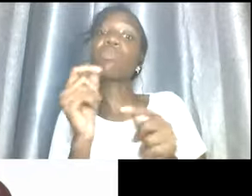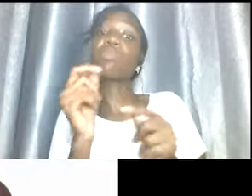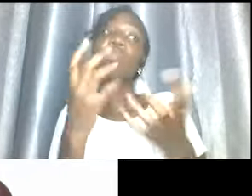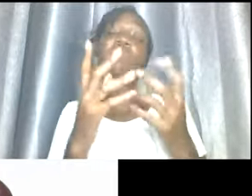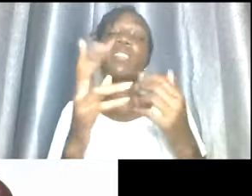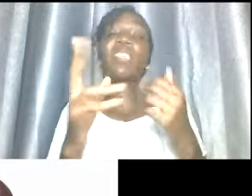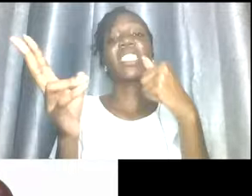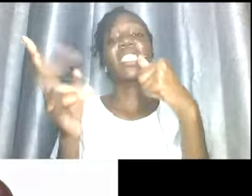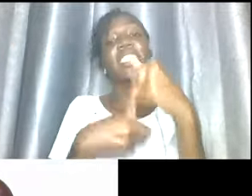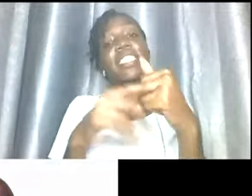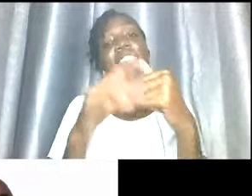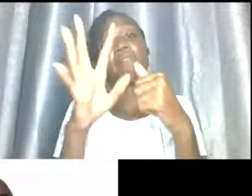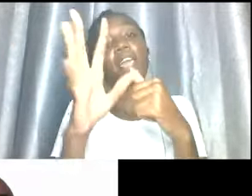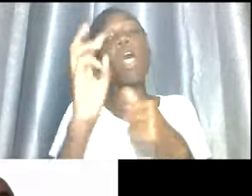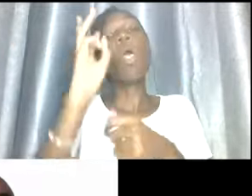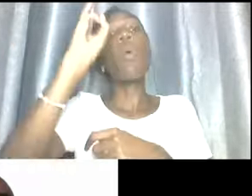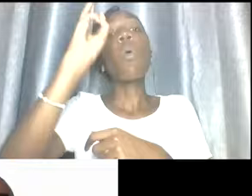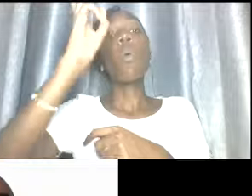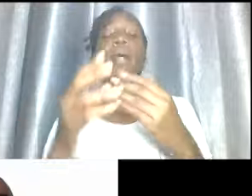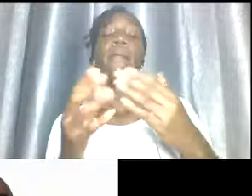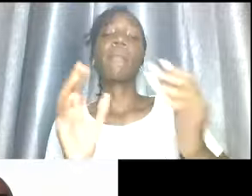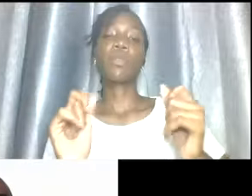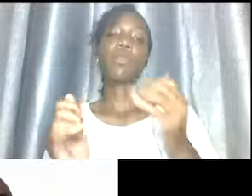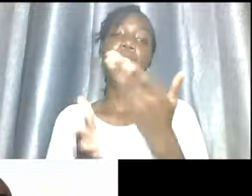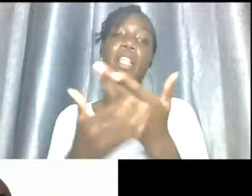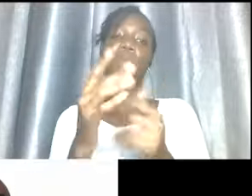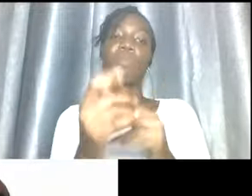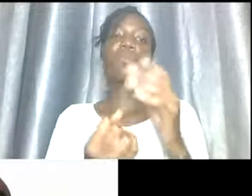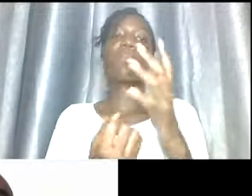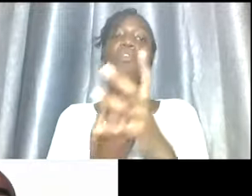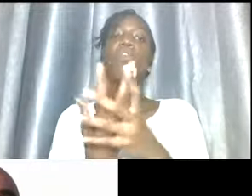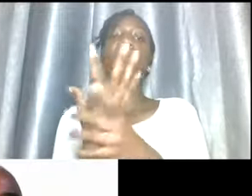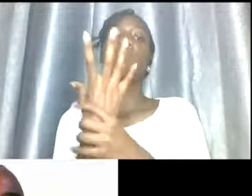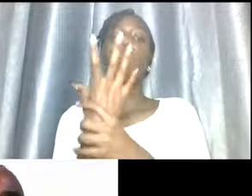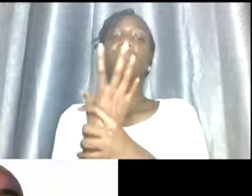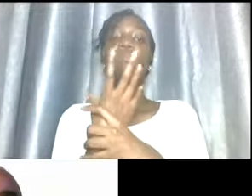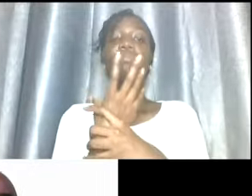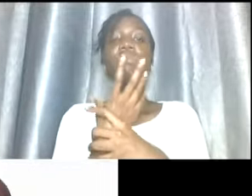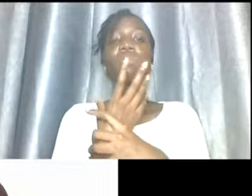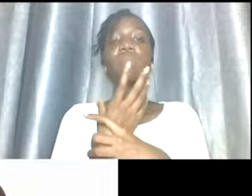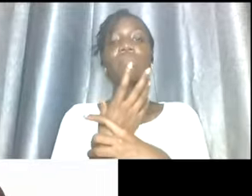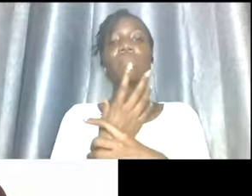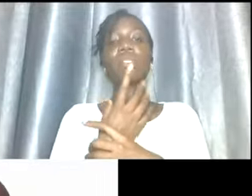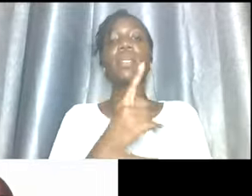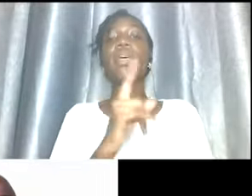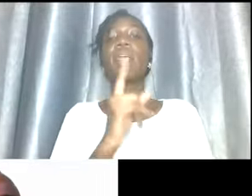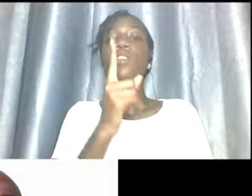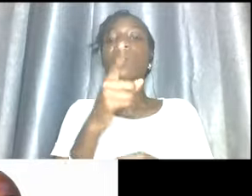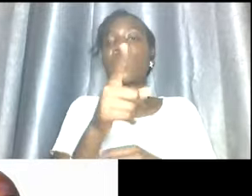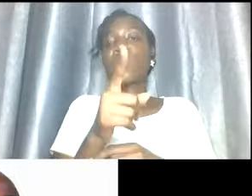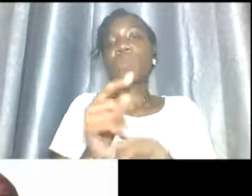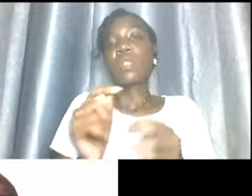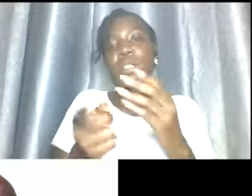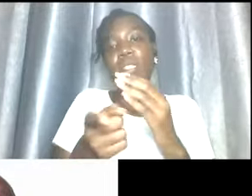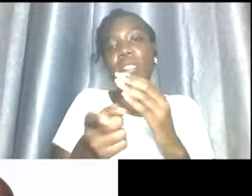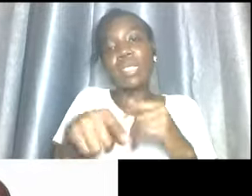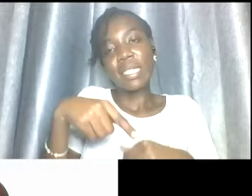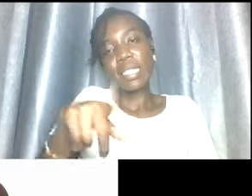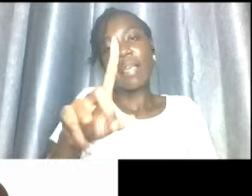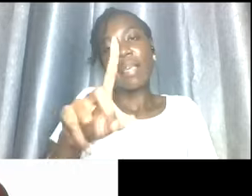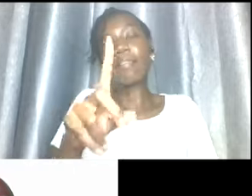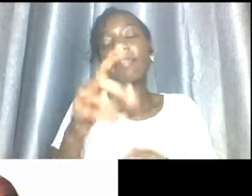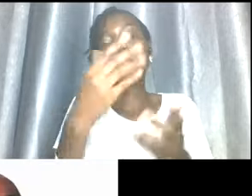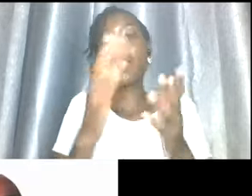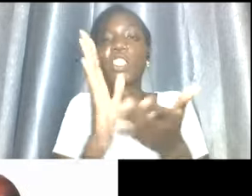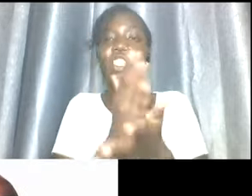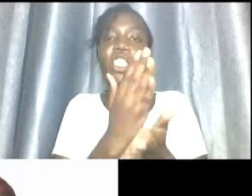will help you grow and develop. So put yourself out there, share, talk, communicate.